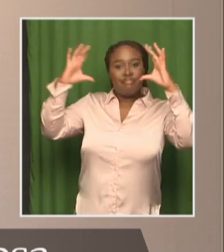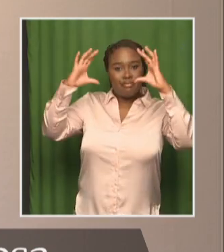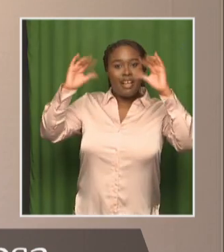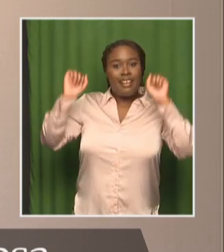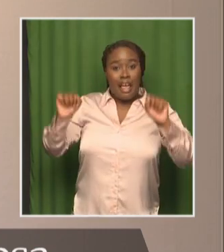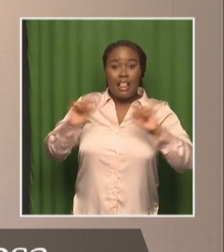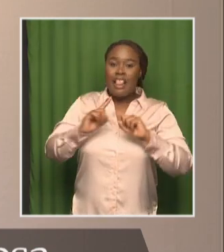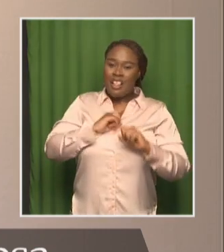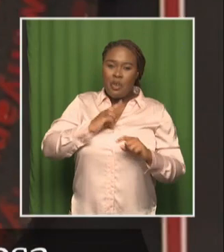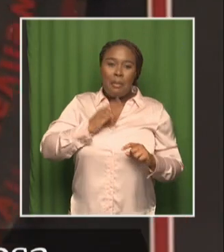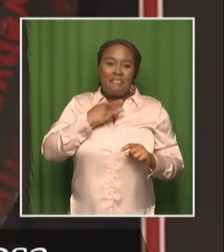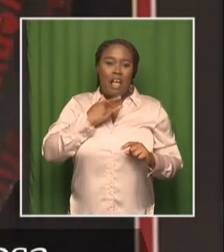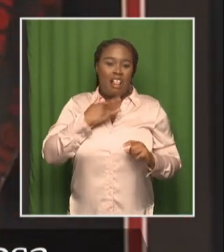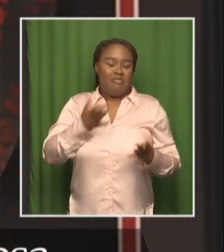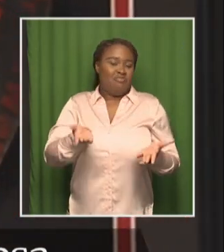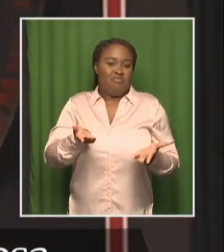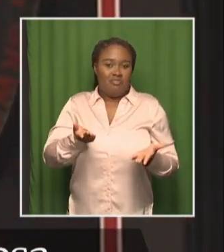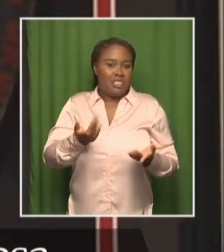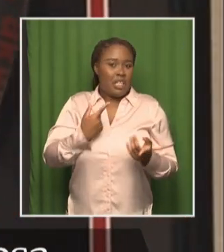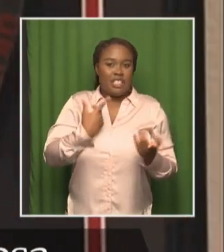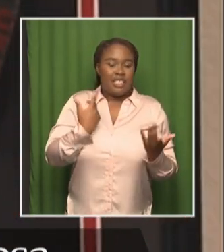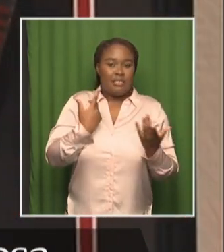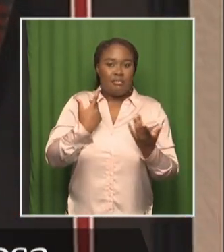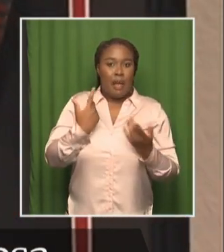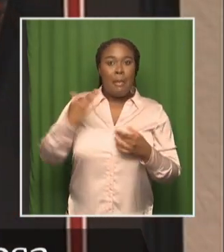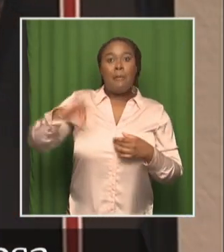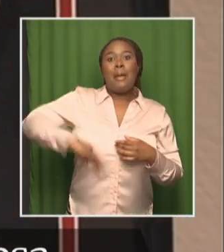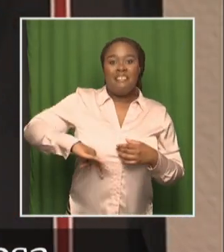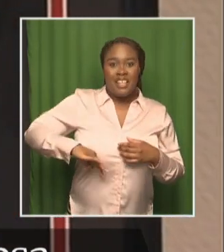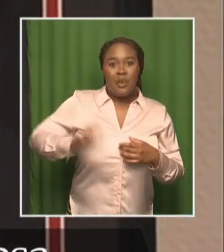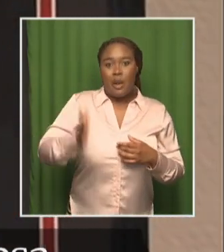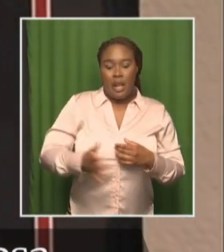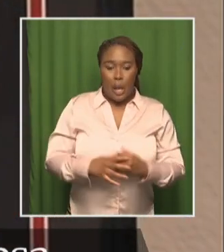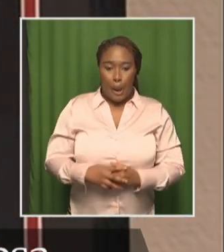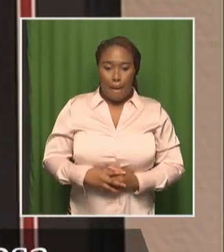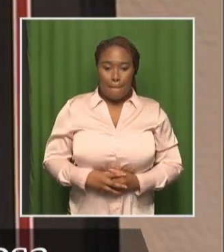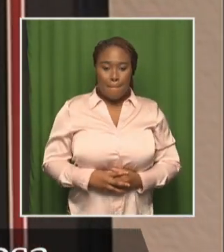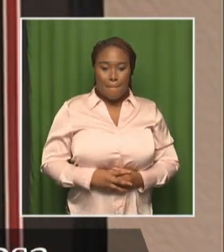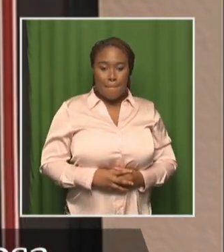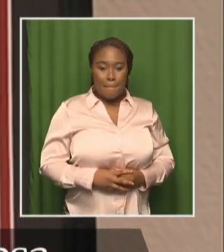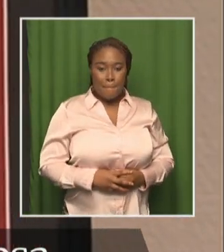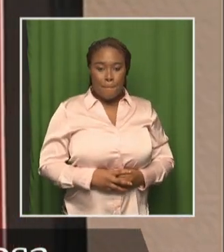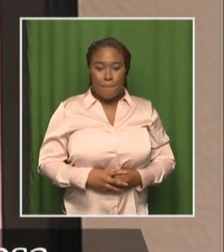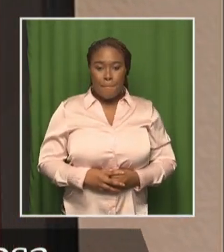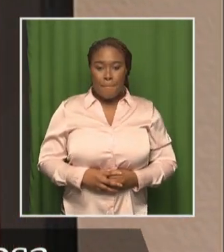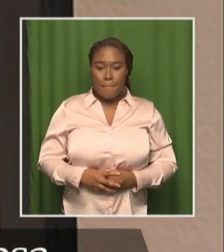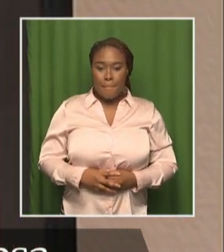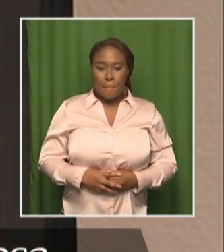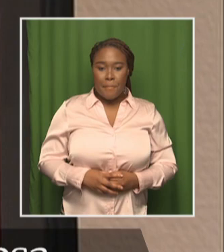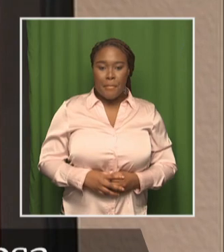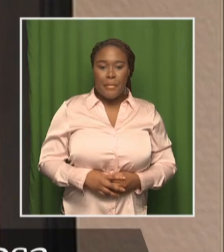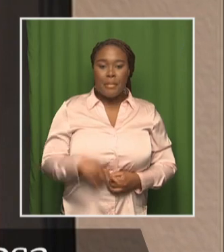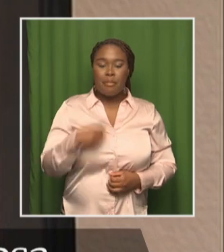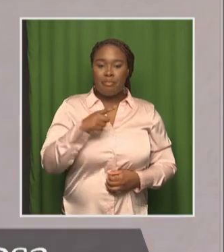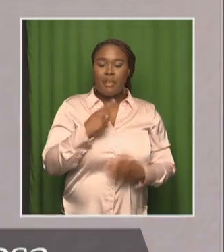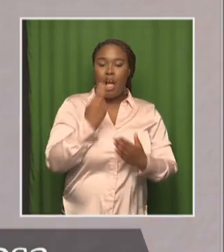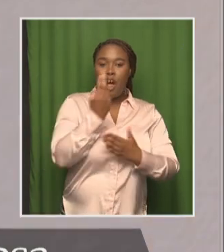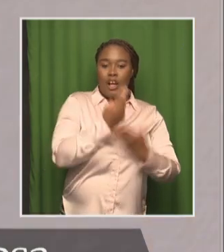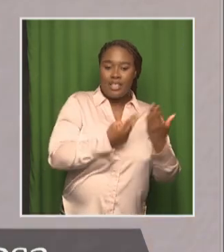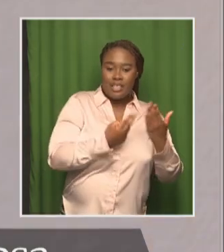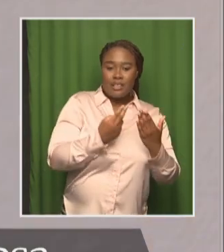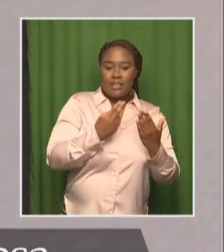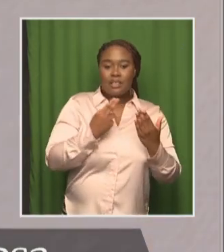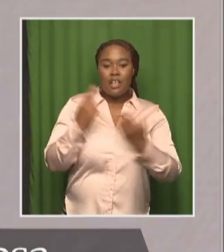it's a win-win situation. The opportunity to experience two distinct art environments had a